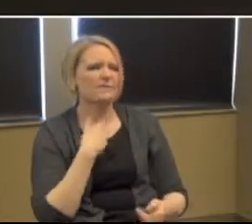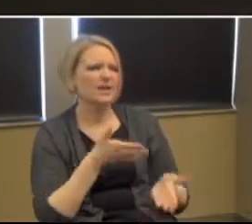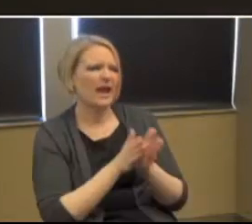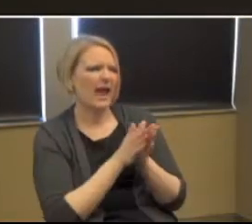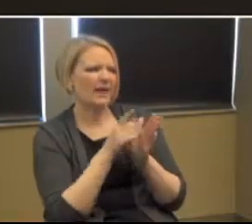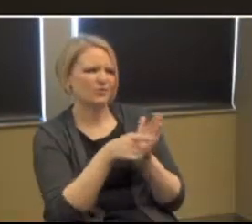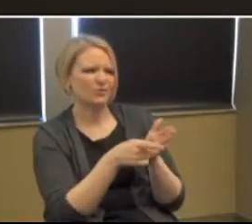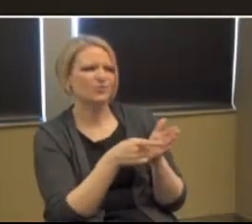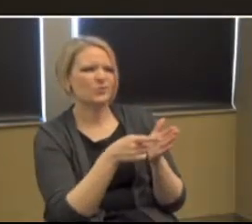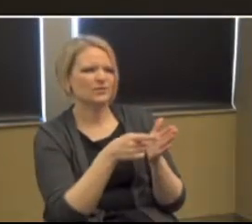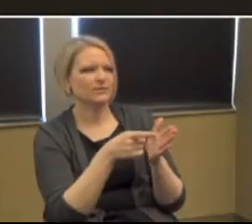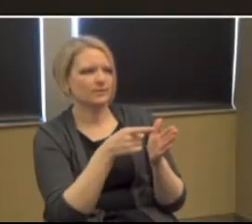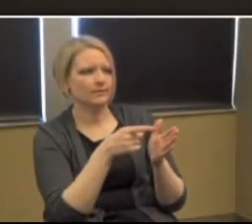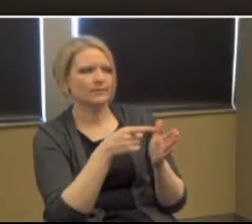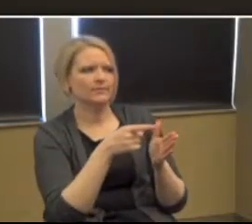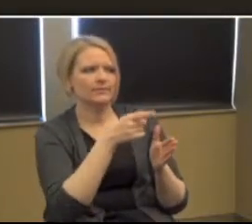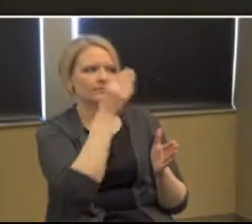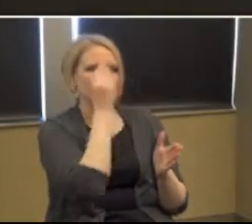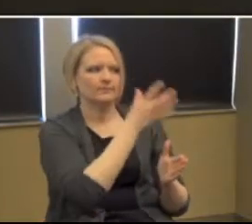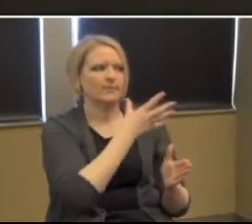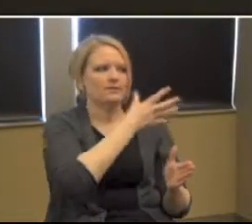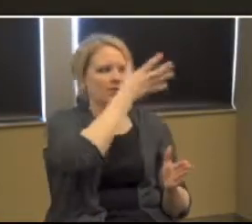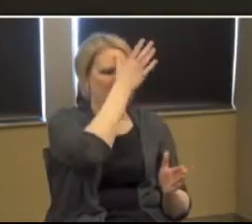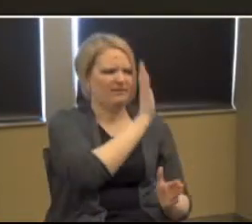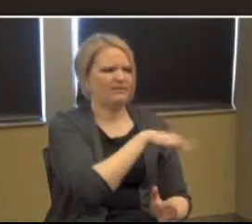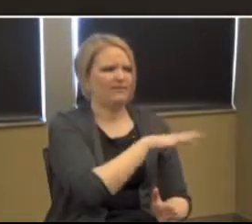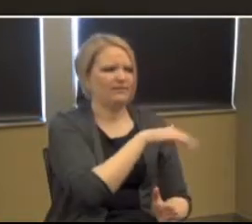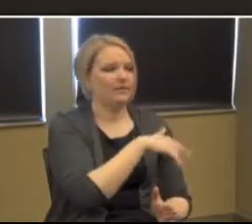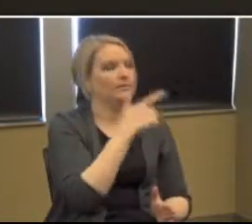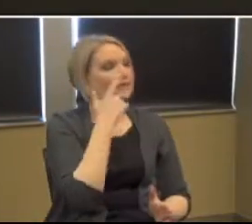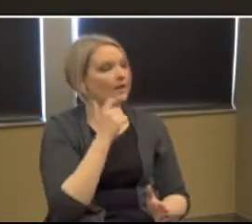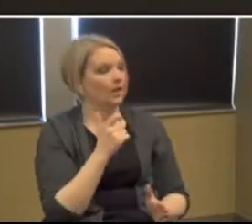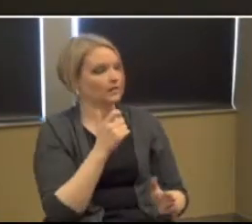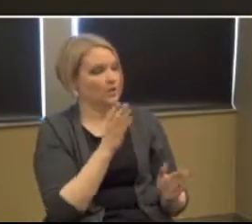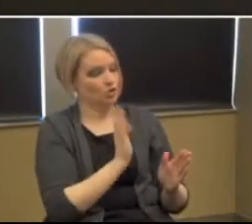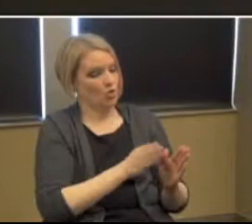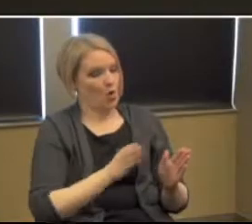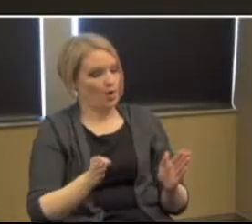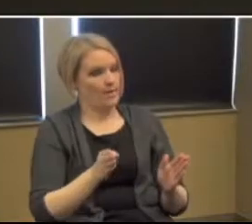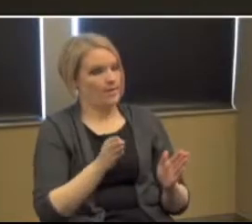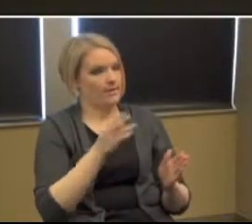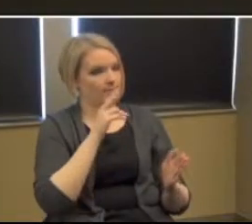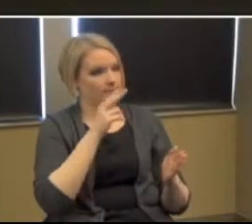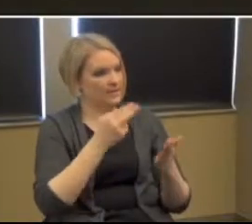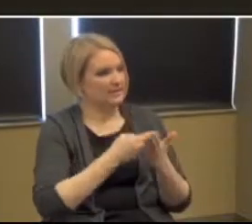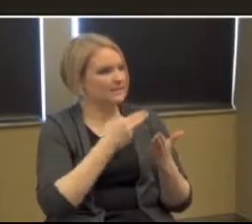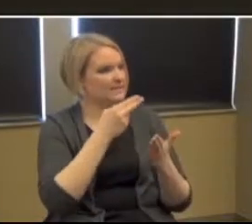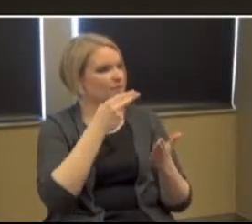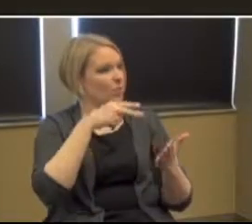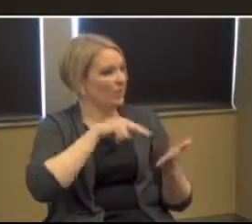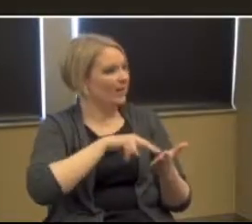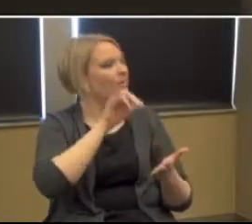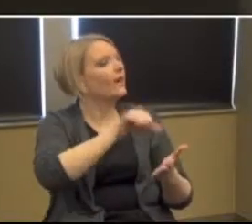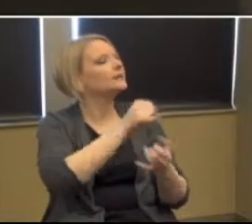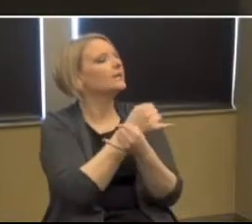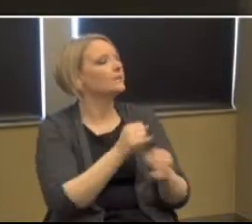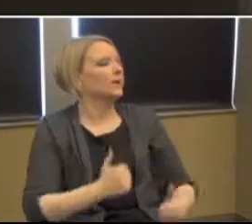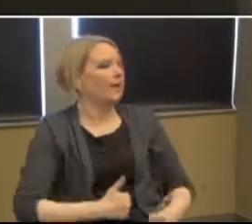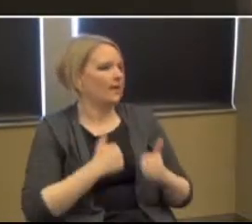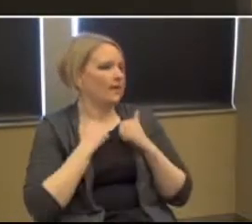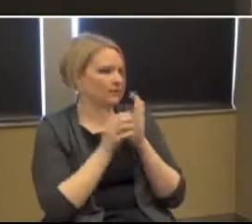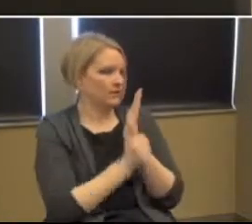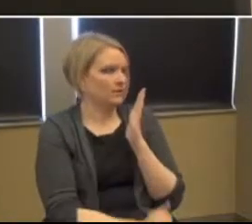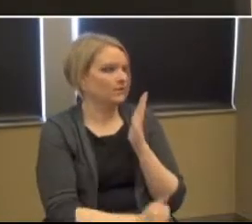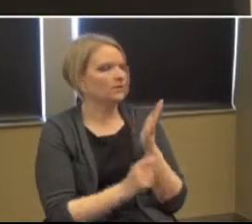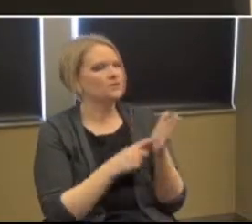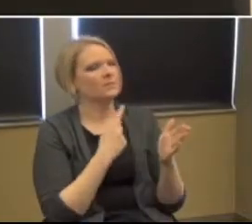conversation with mom and dad, because sorting silverware is an independent lifelong skill, right? And so sometimes